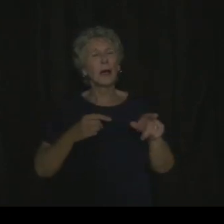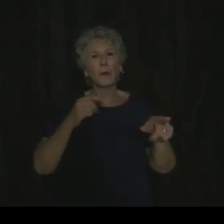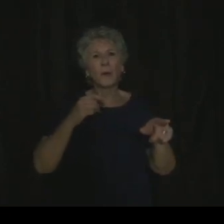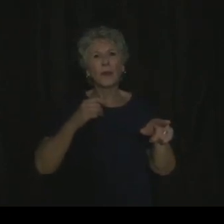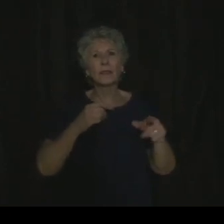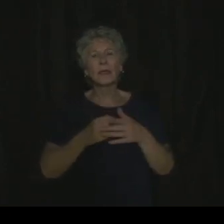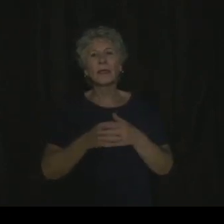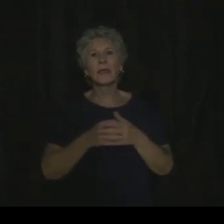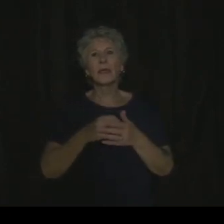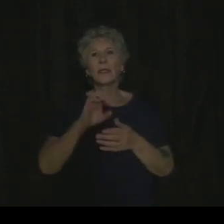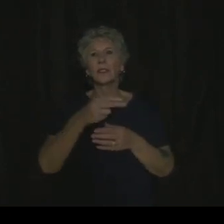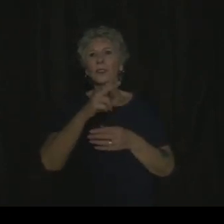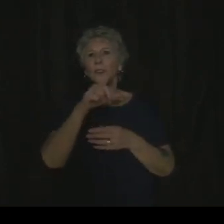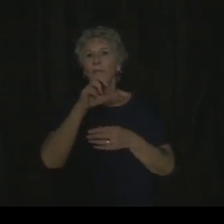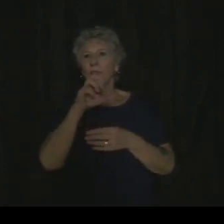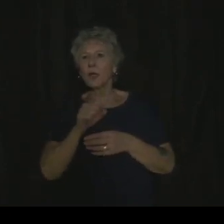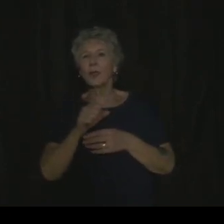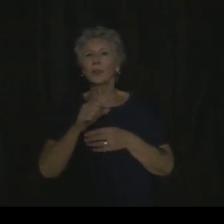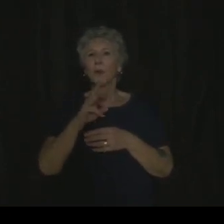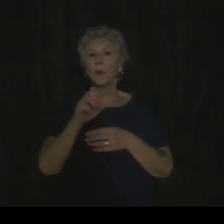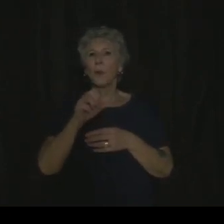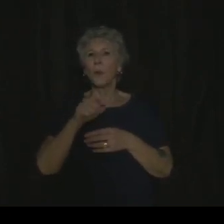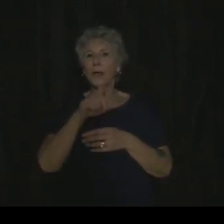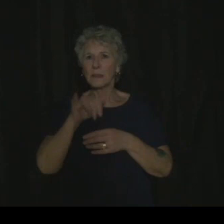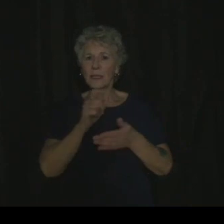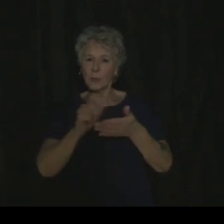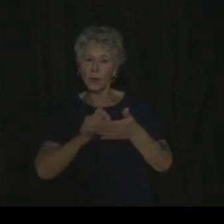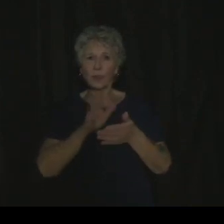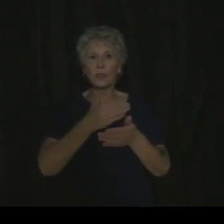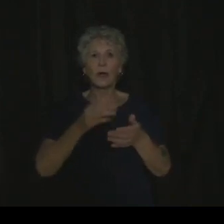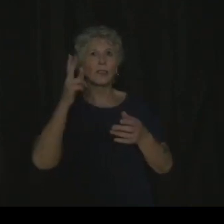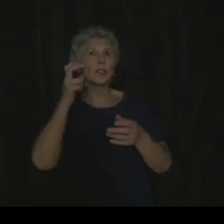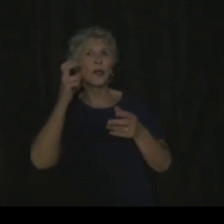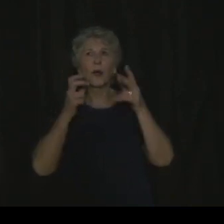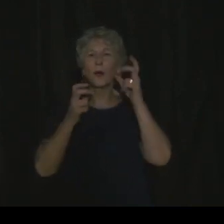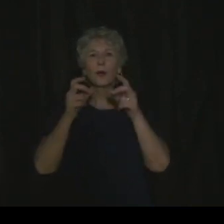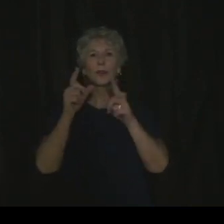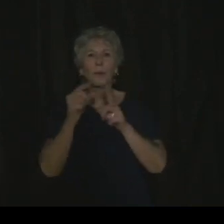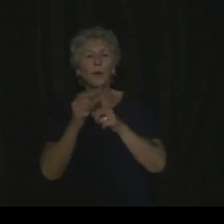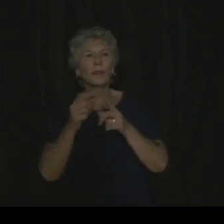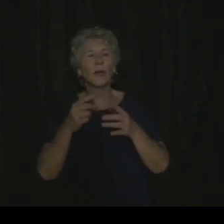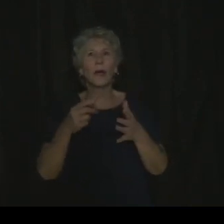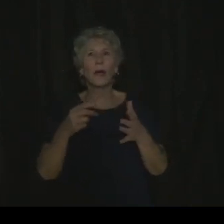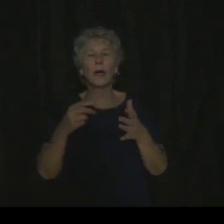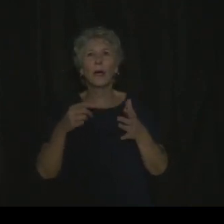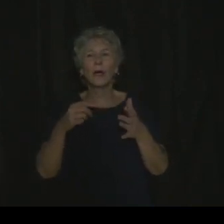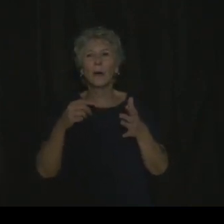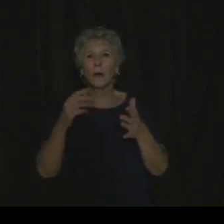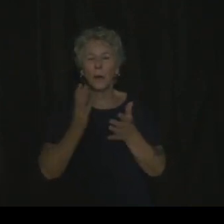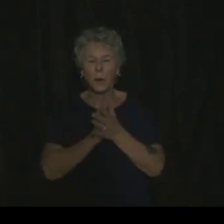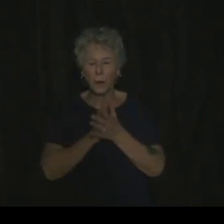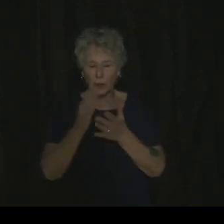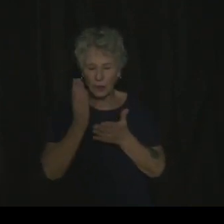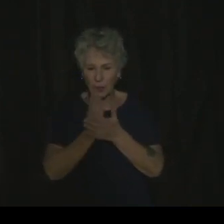by Charles Wesley back in the 1700s. And she heard the words, and they struck her, and she immediately got down